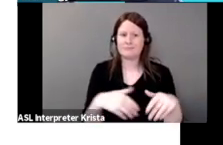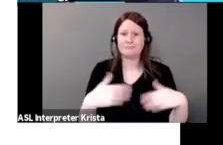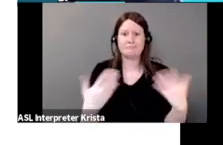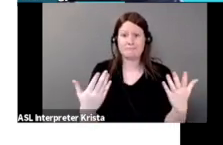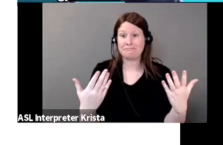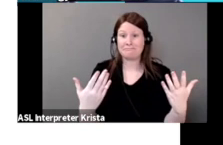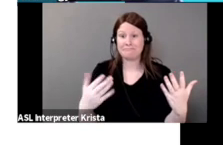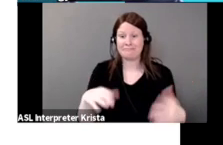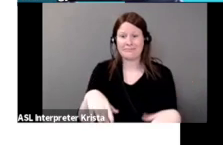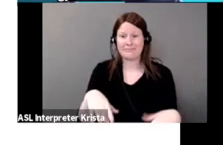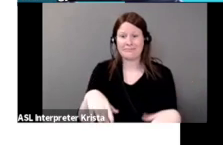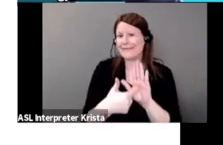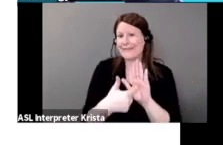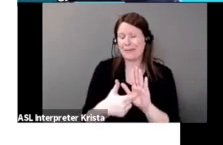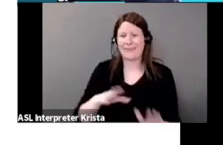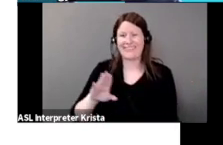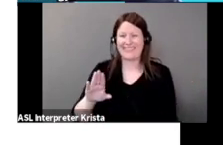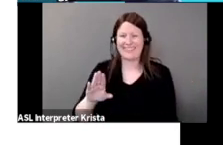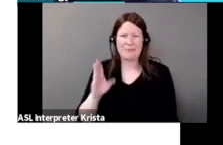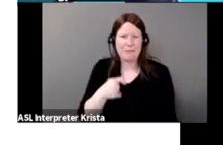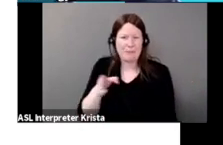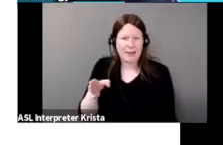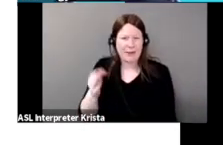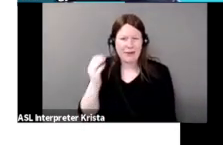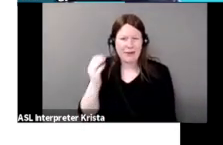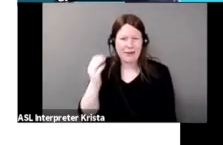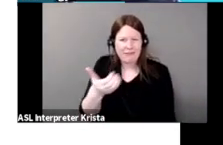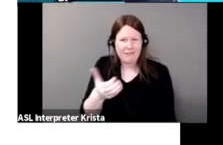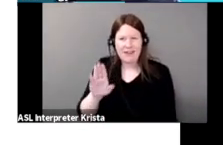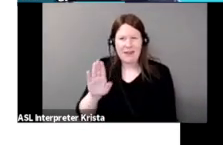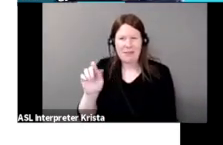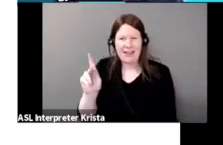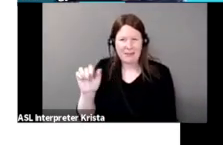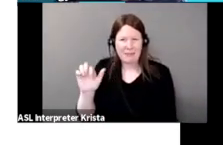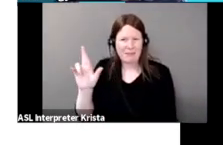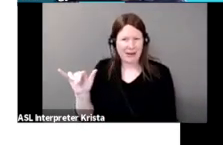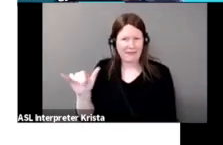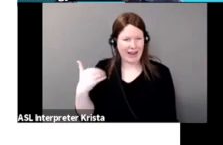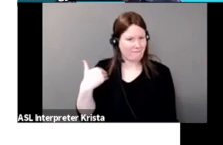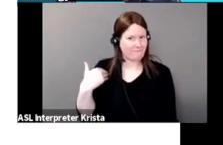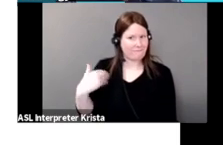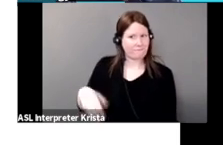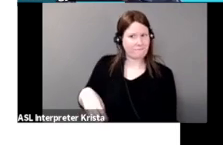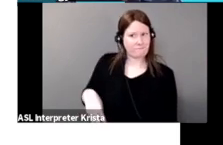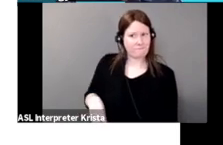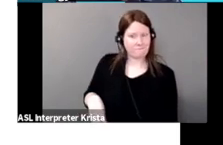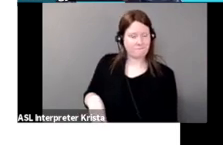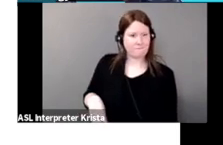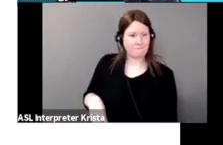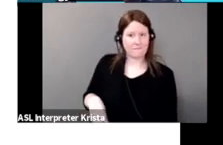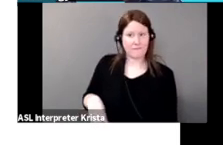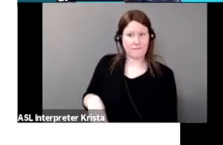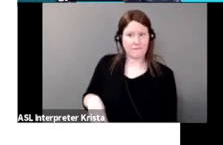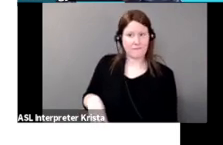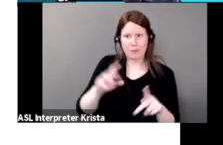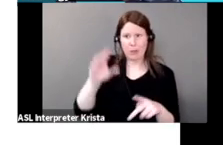BlackBerry, for instance. We all know when you say, oh yeah, I've got a BlackBerry in my pocket, we assume you're not talking about the fruit.